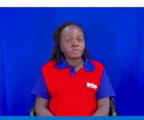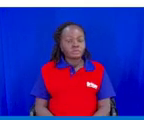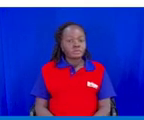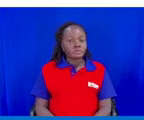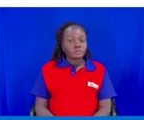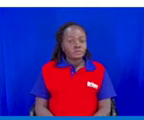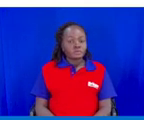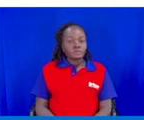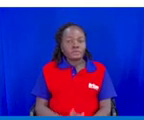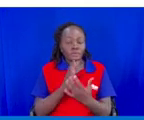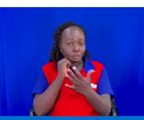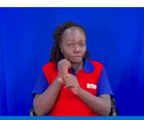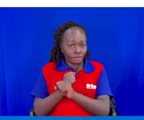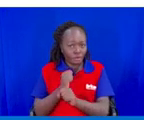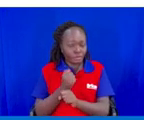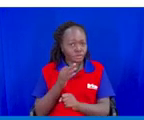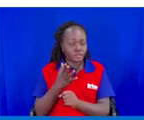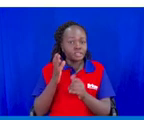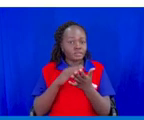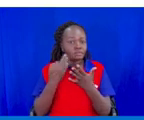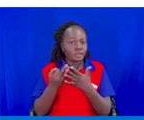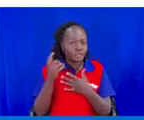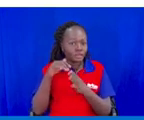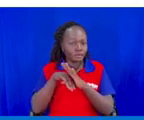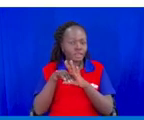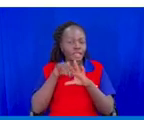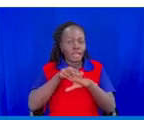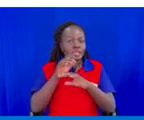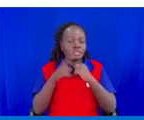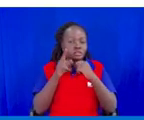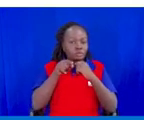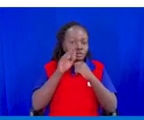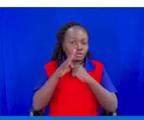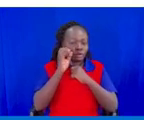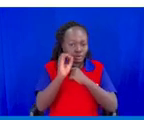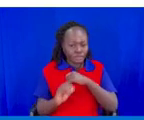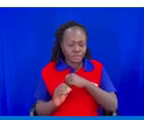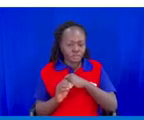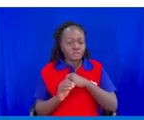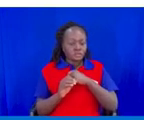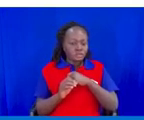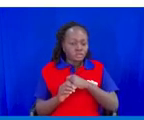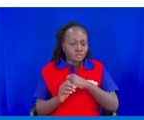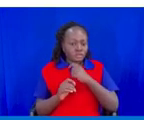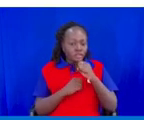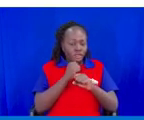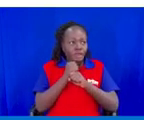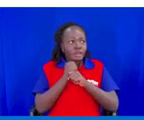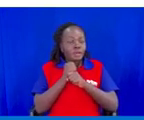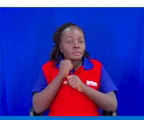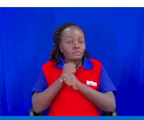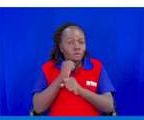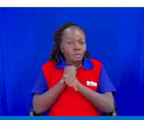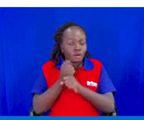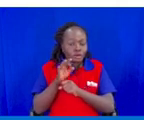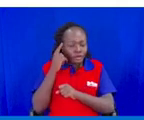2019. The performance of this fund last year came in at 6.4%. The annualized performance of this fund